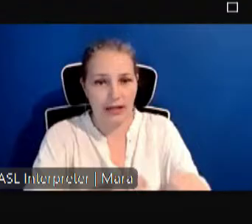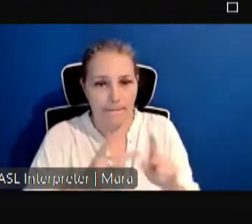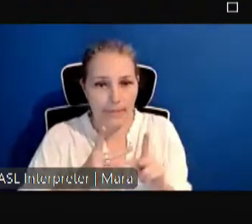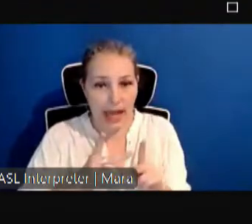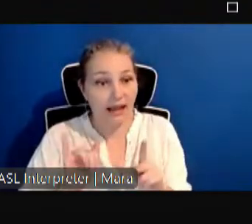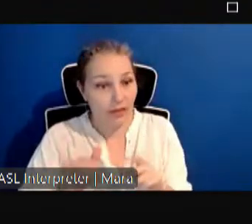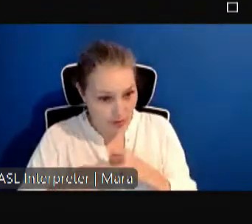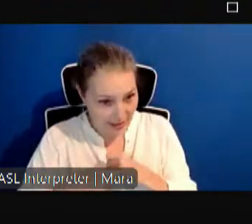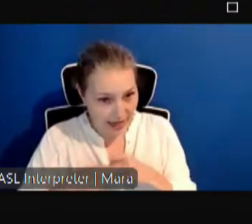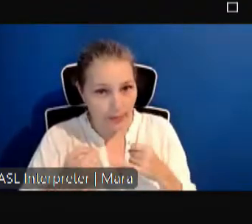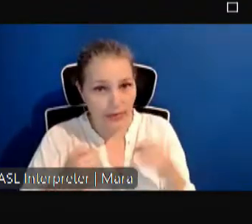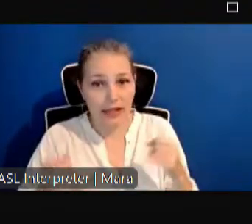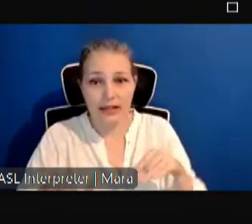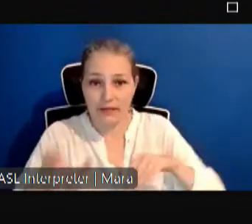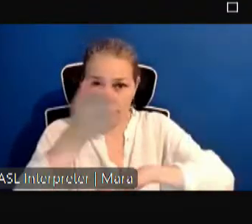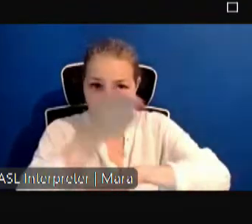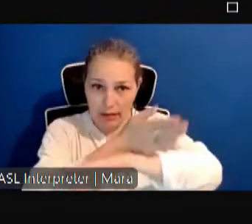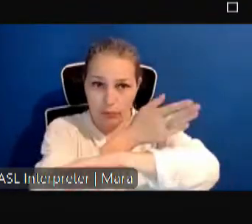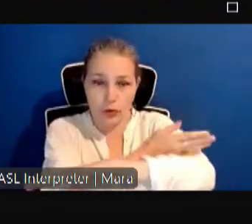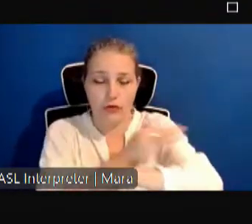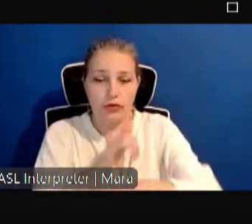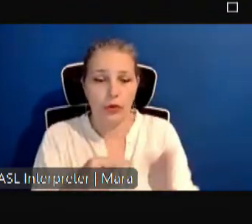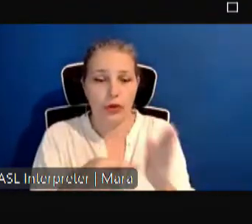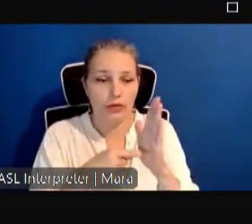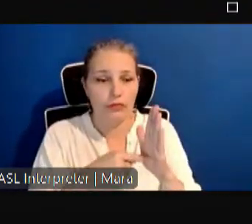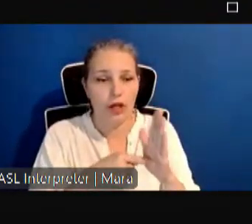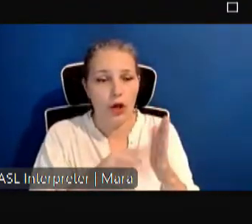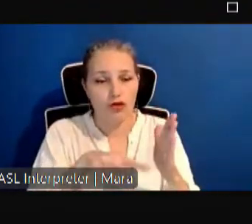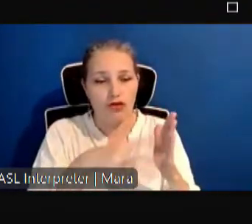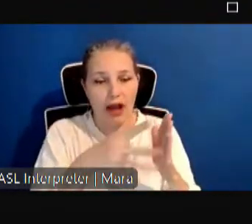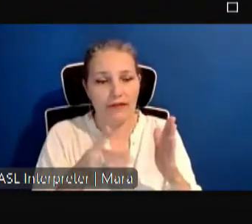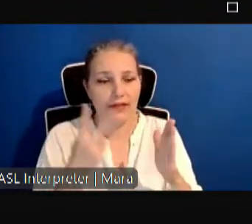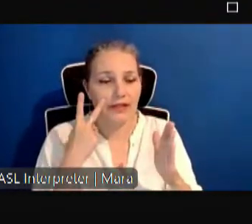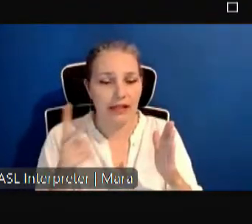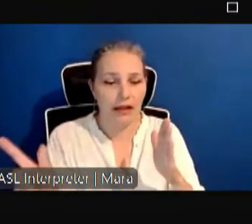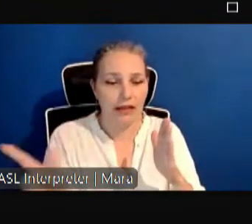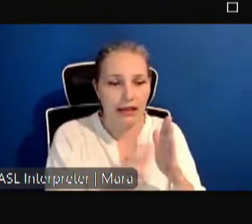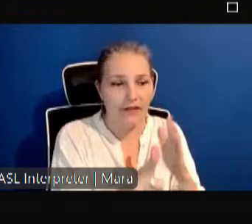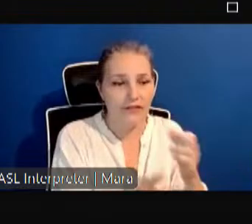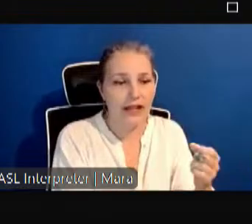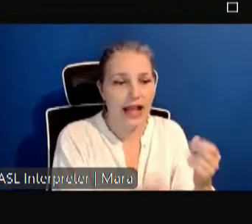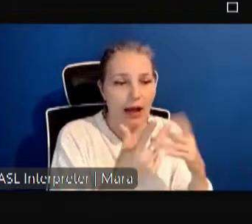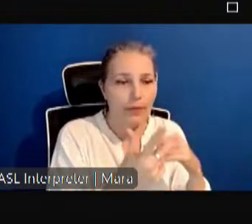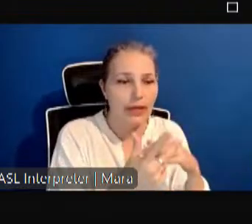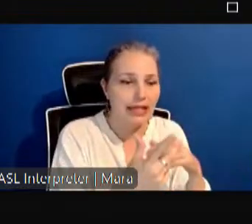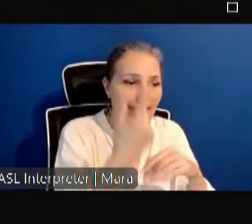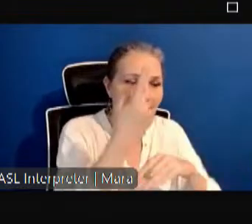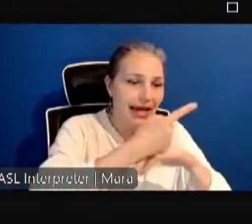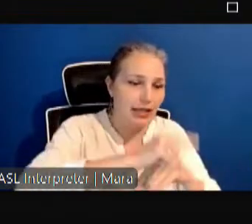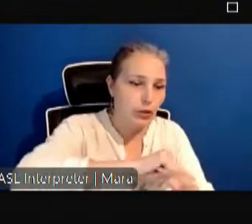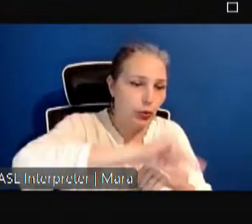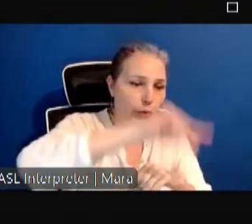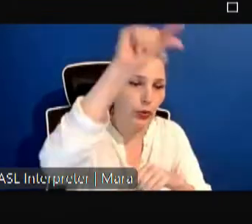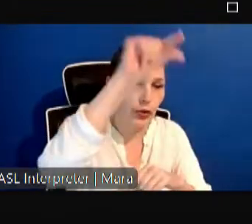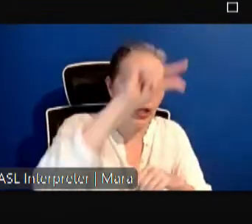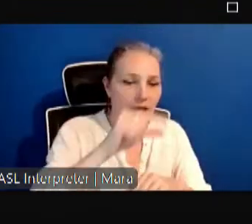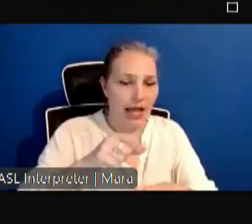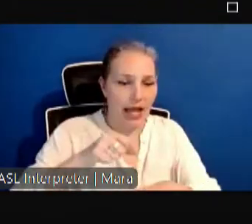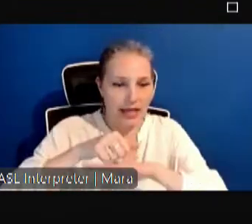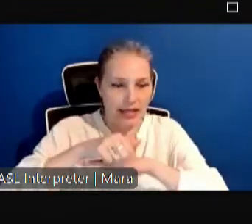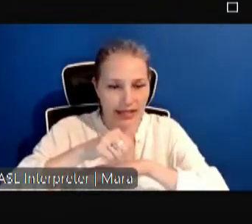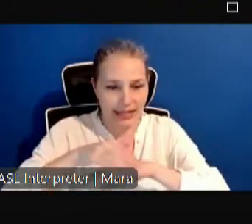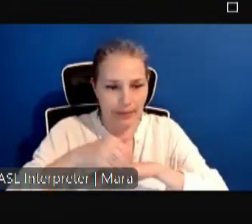improve. This graph shows the number of days on the left and the number of submittals on the right. So as the